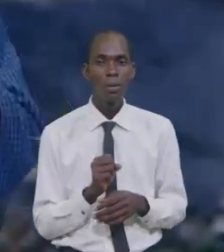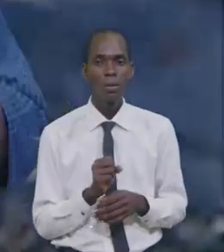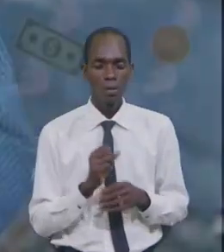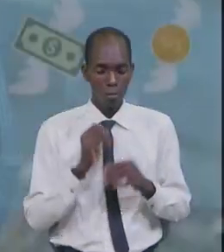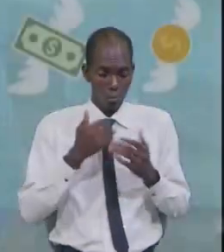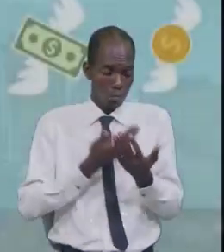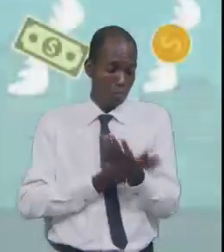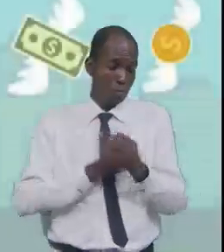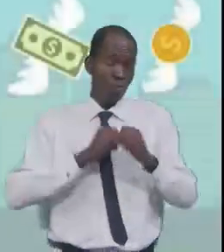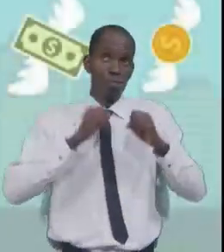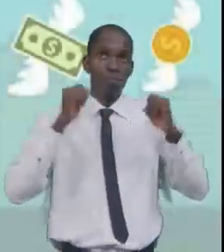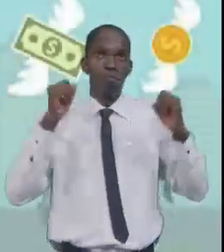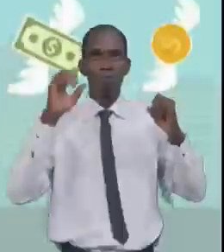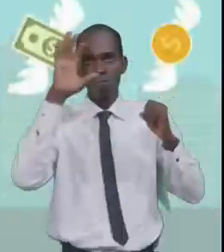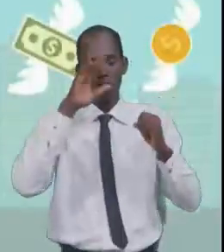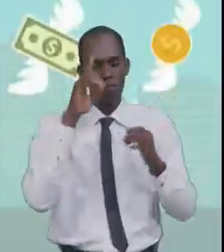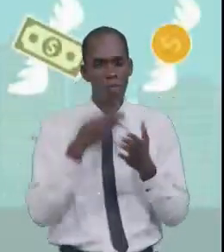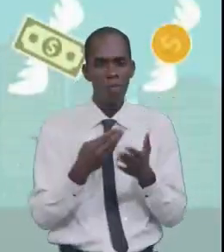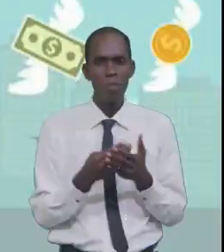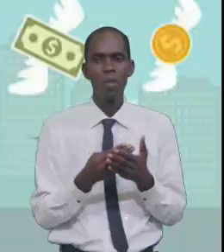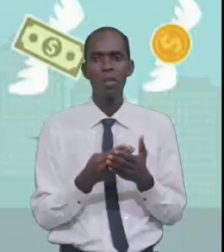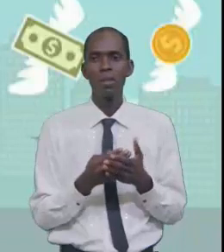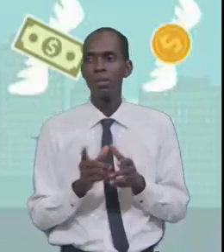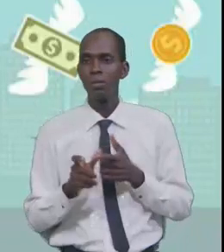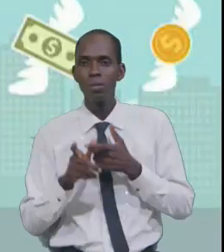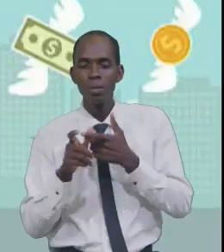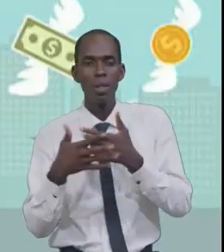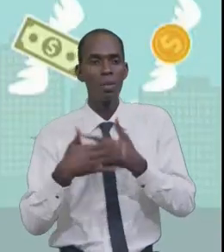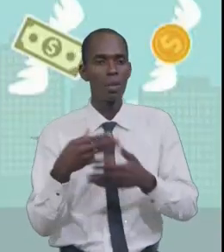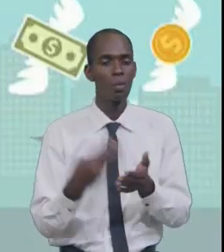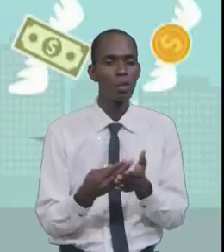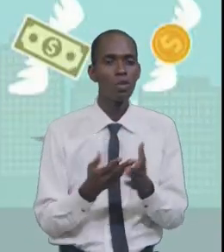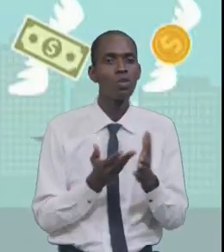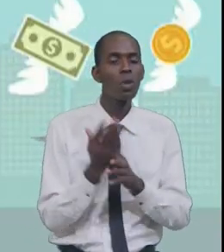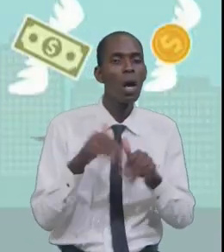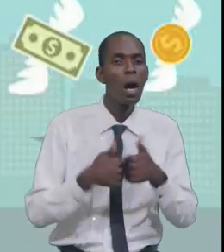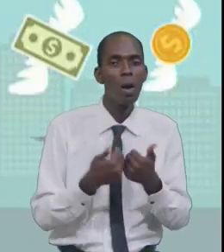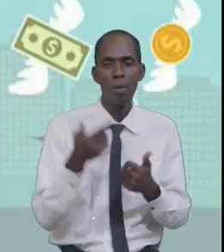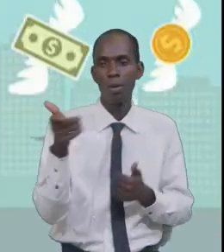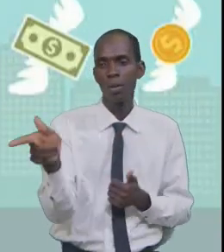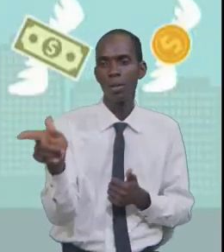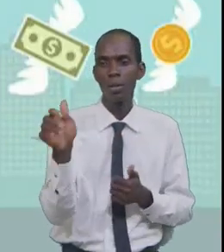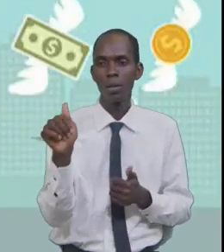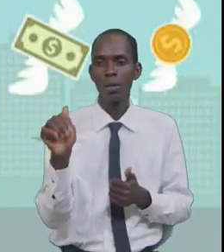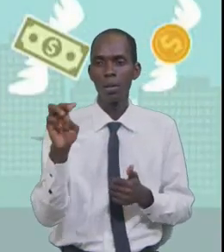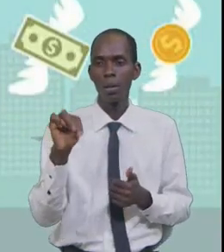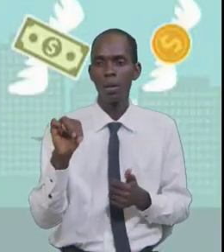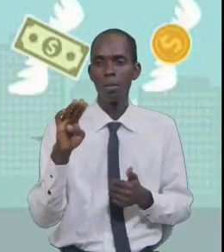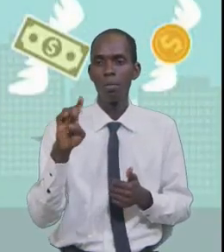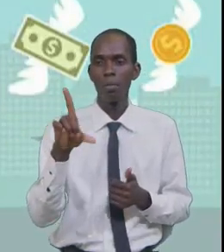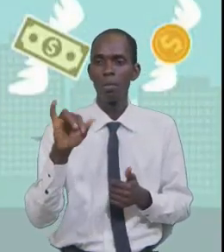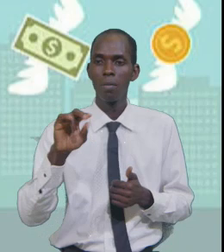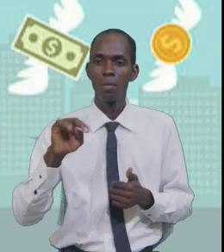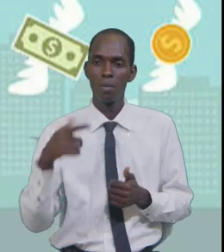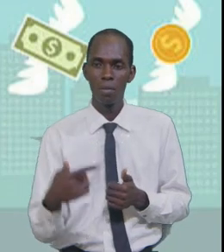morning, money. How are you going to get it? Gambling. Money. How are you going to get it? Through fraud.